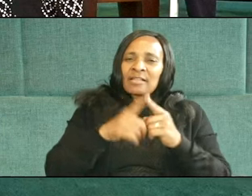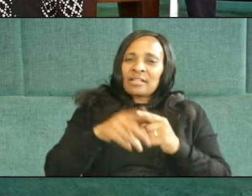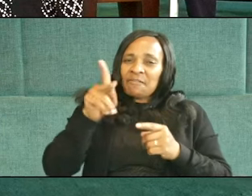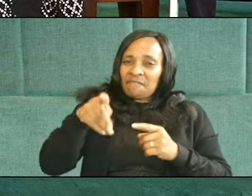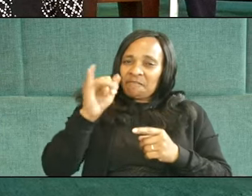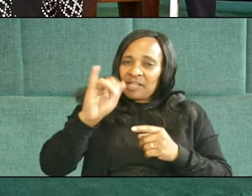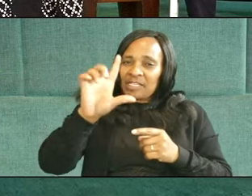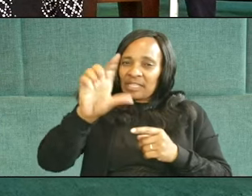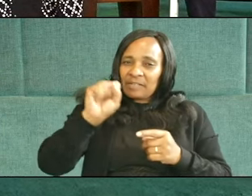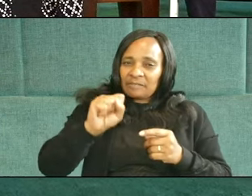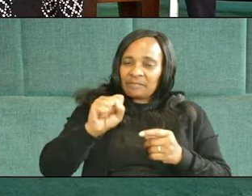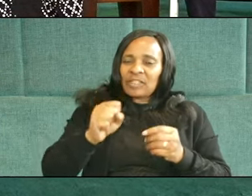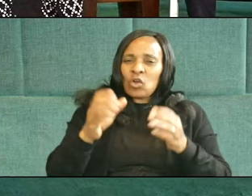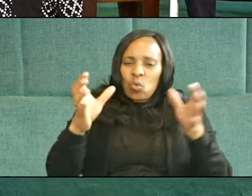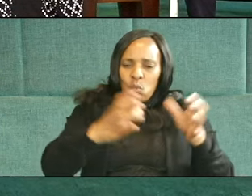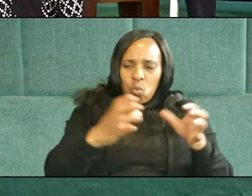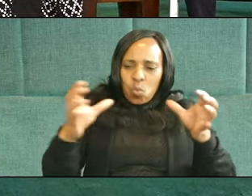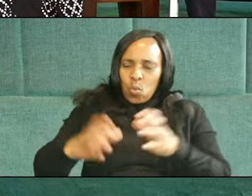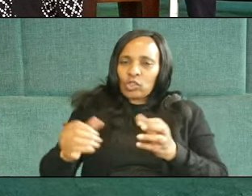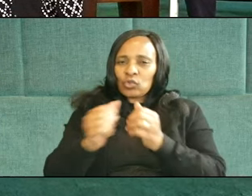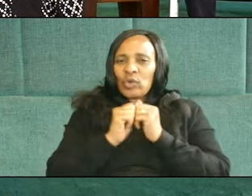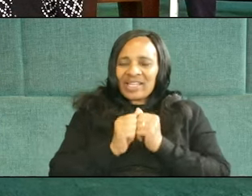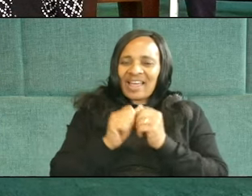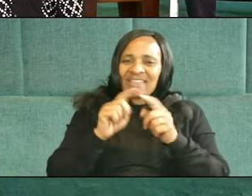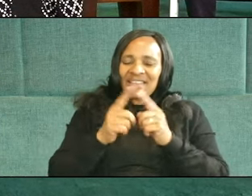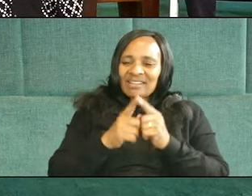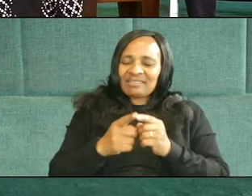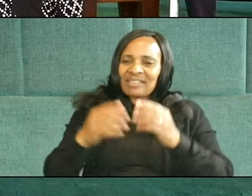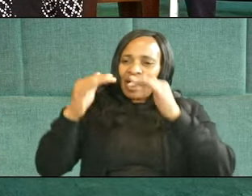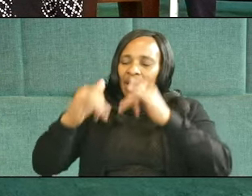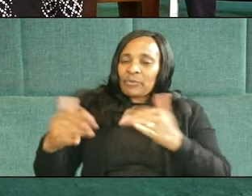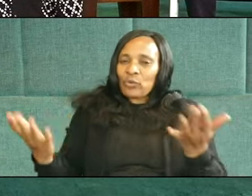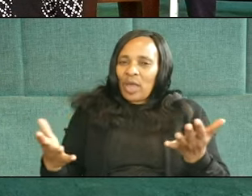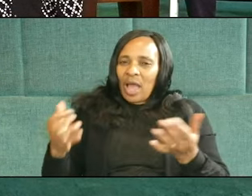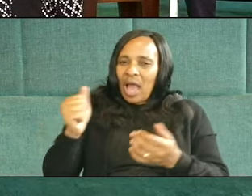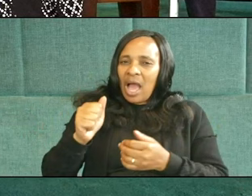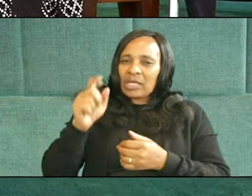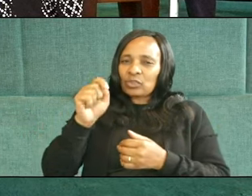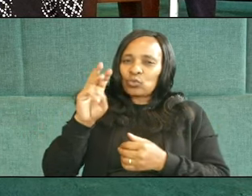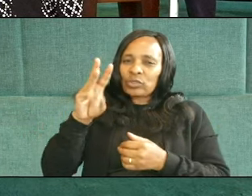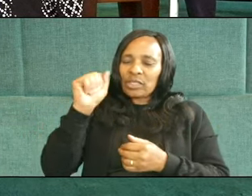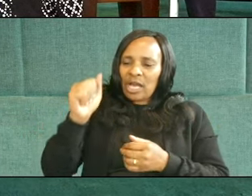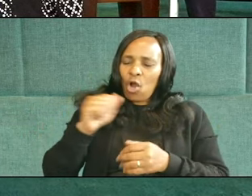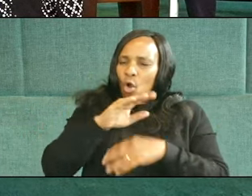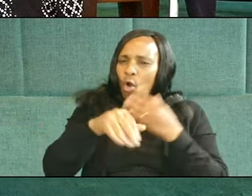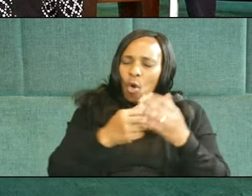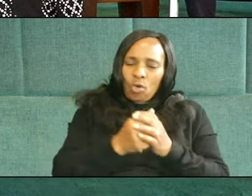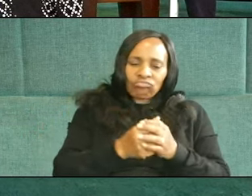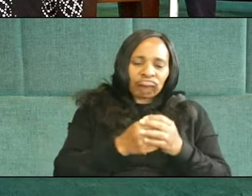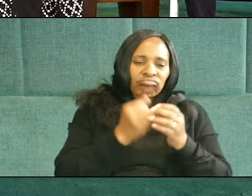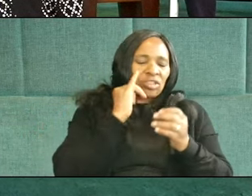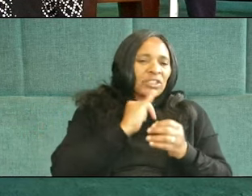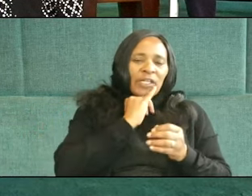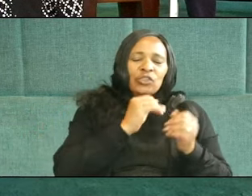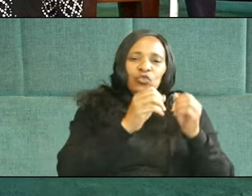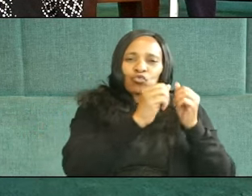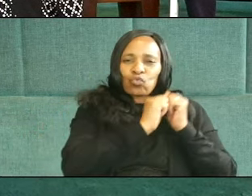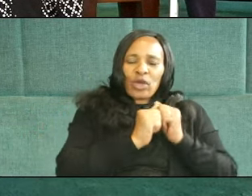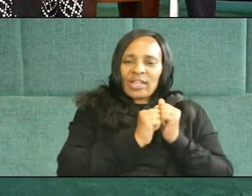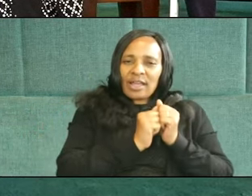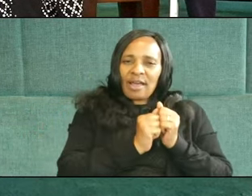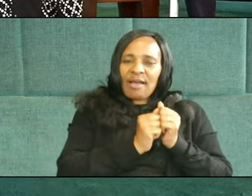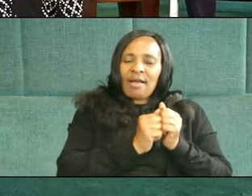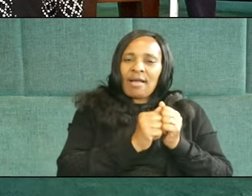Philistines gathered together and came and encamped at Shunem. So Saul gathered all Israel together, and they encamped at